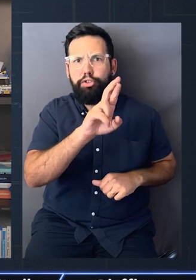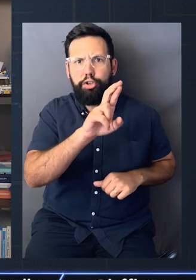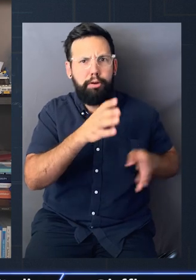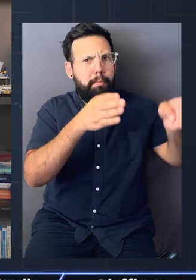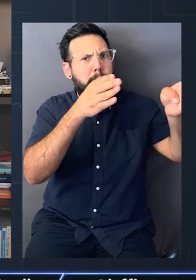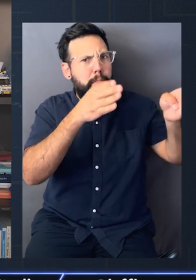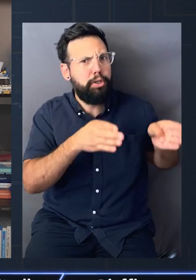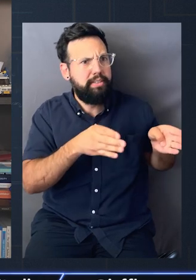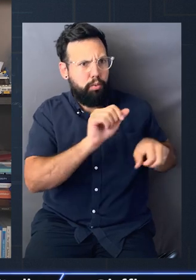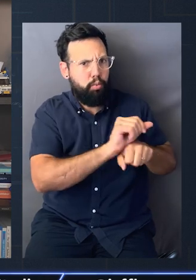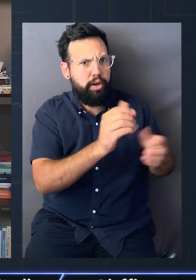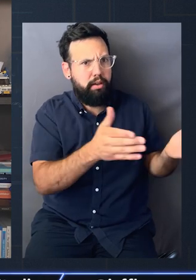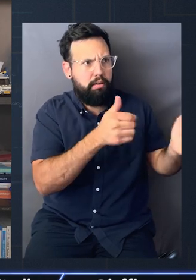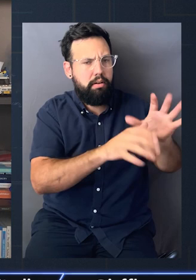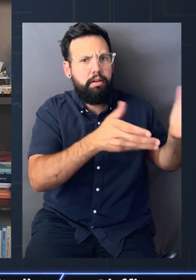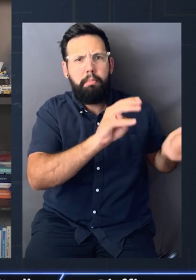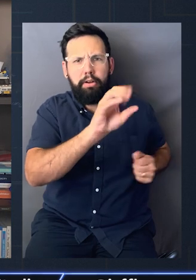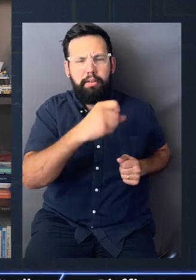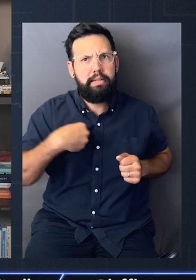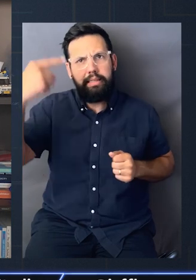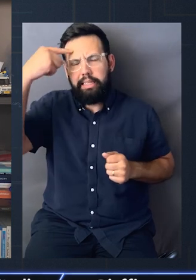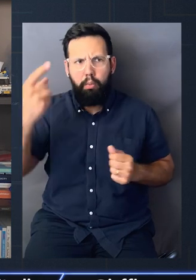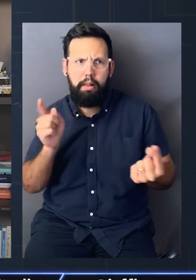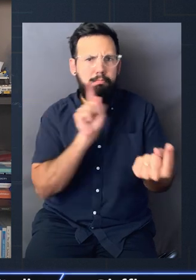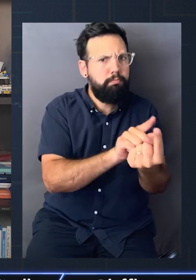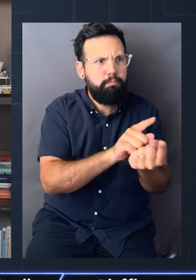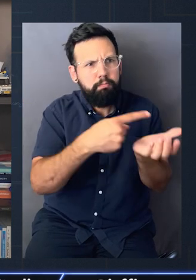them and surely they're going to see it my way and they're going to help